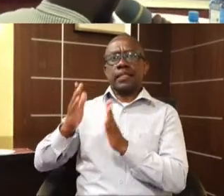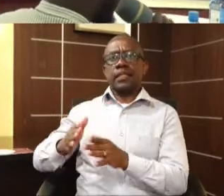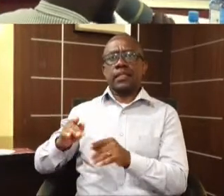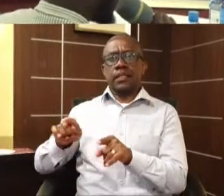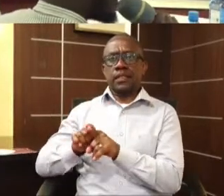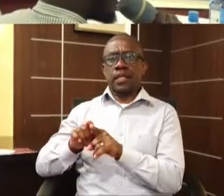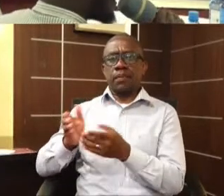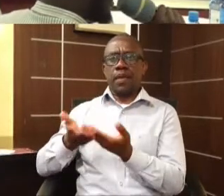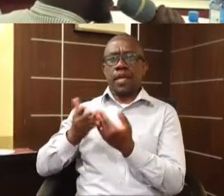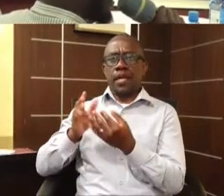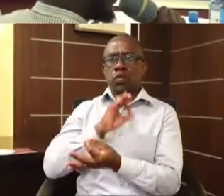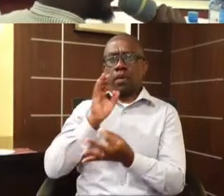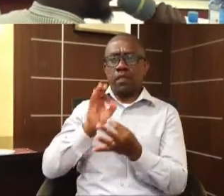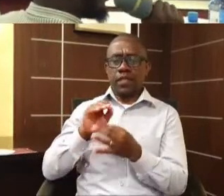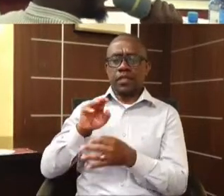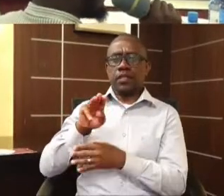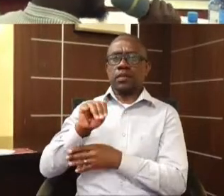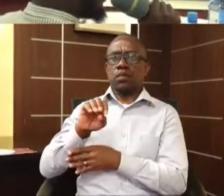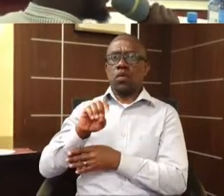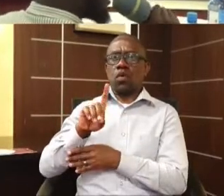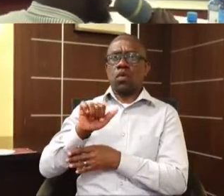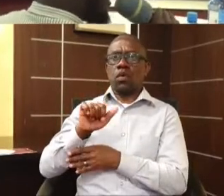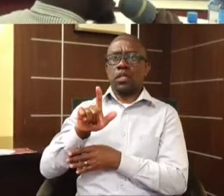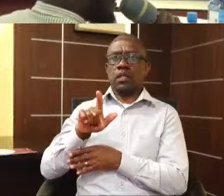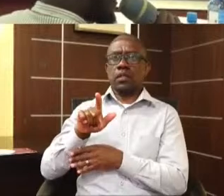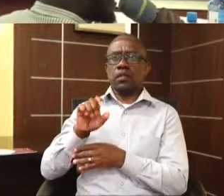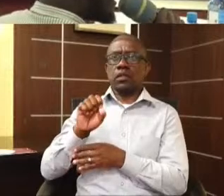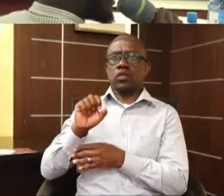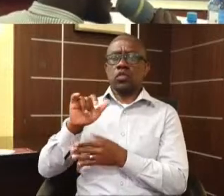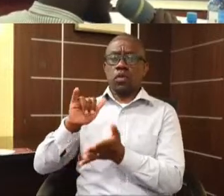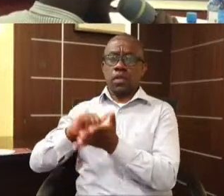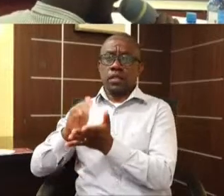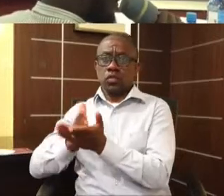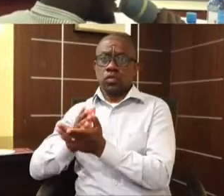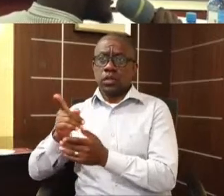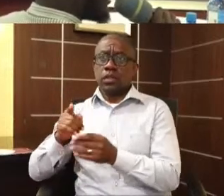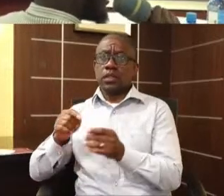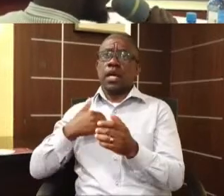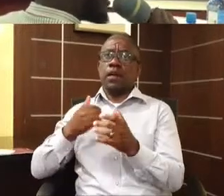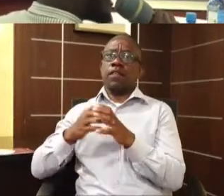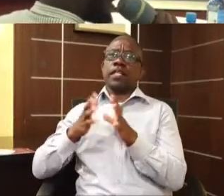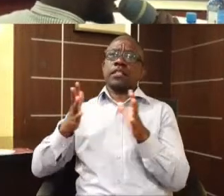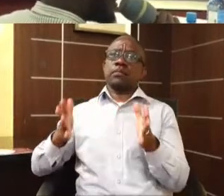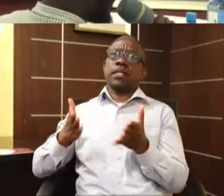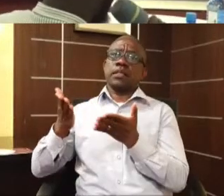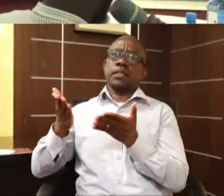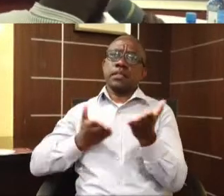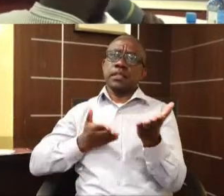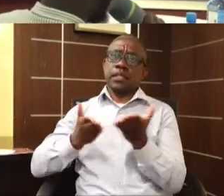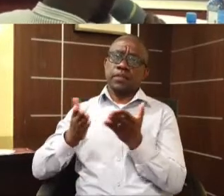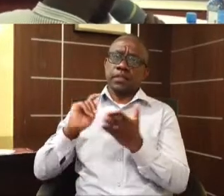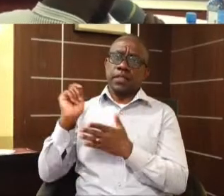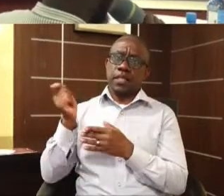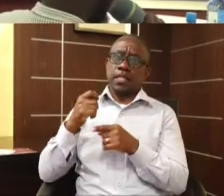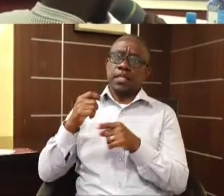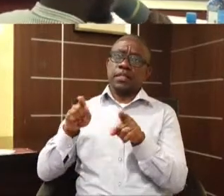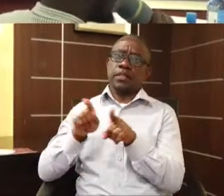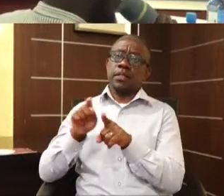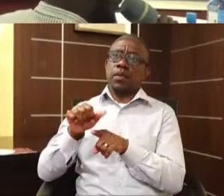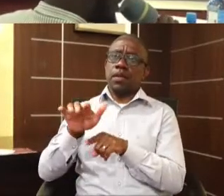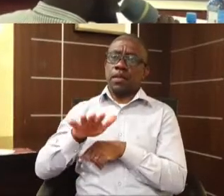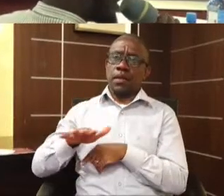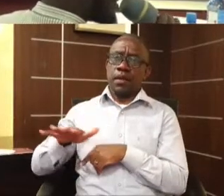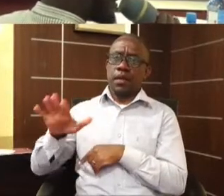their models, so that, again, because expanding the services not only in Kenya but in Africa as large, we're able to make